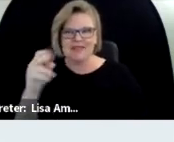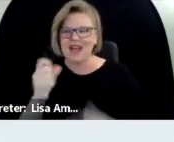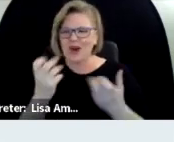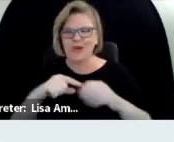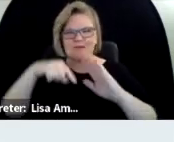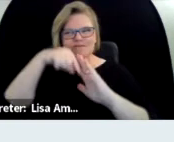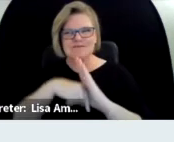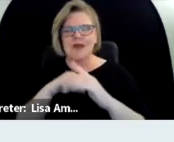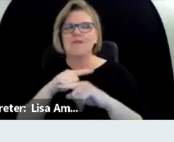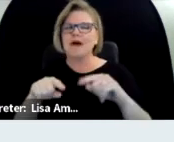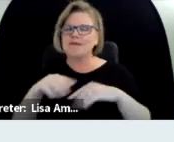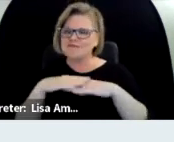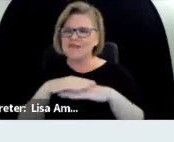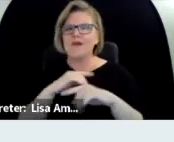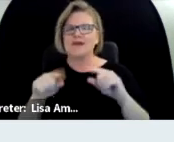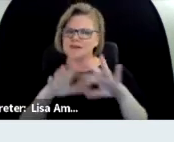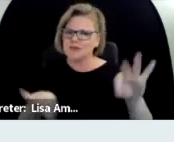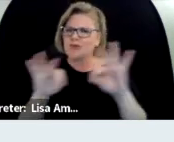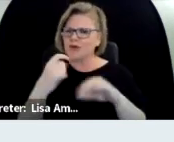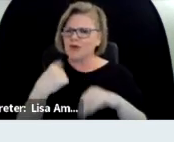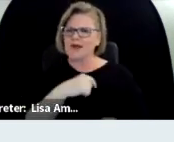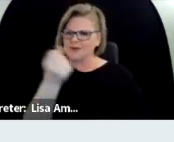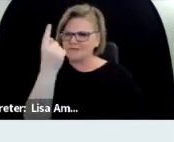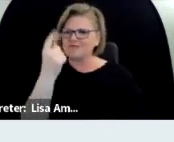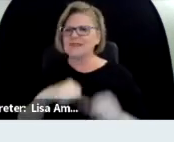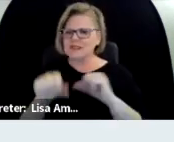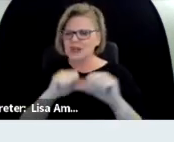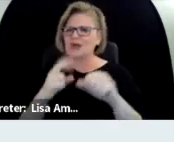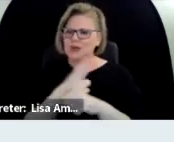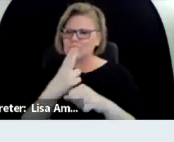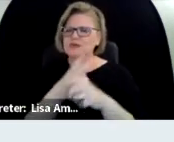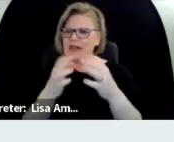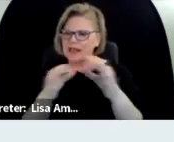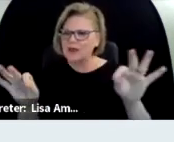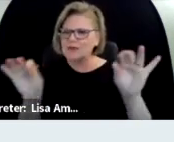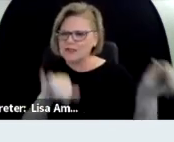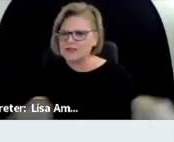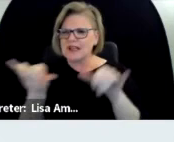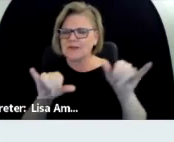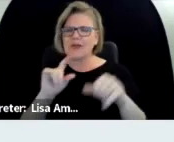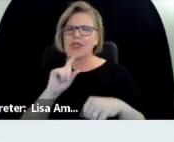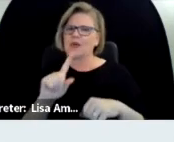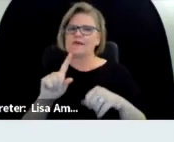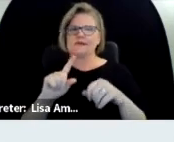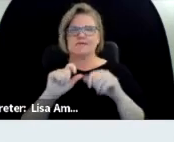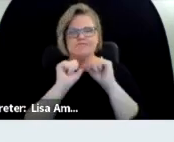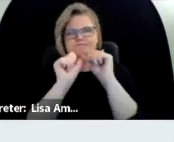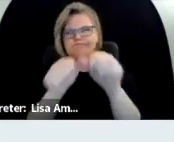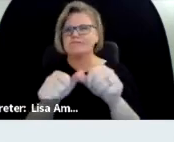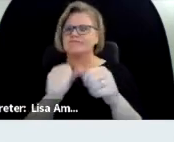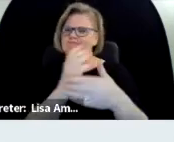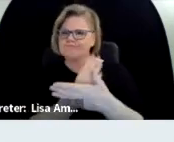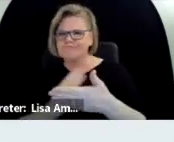it is important that we're talking about the same things and that we're using the same language. There's a continuum of use for any substance.